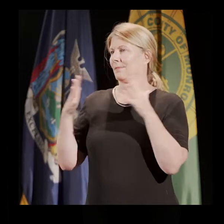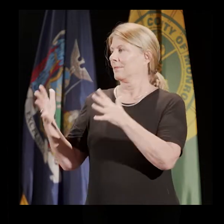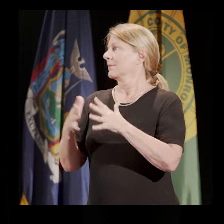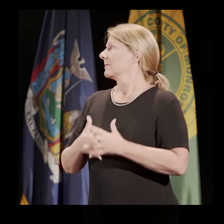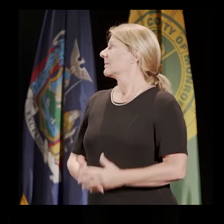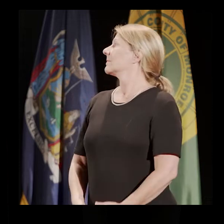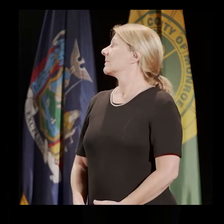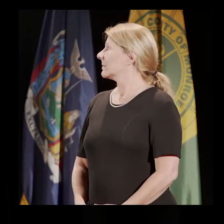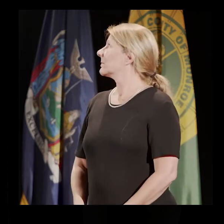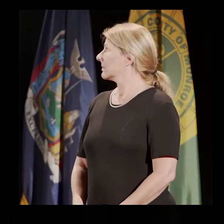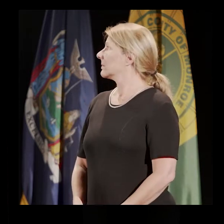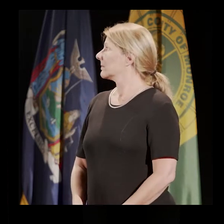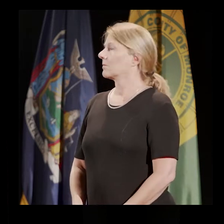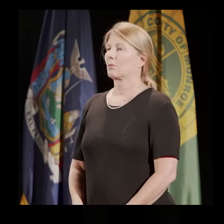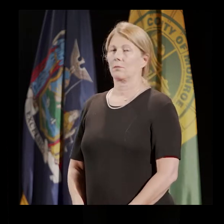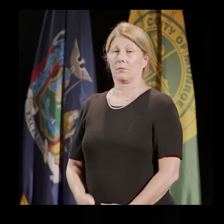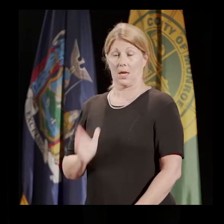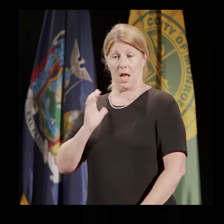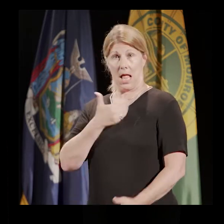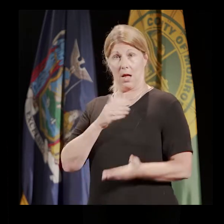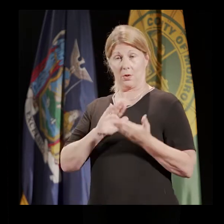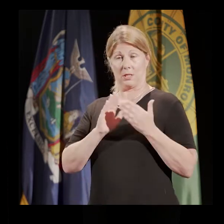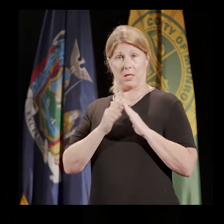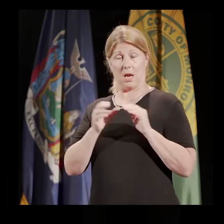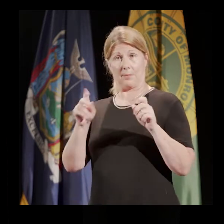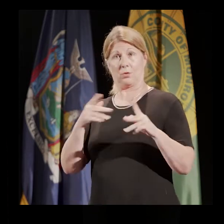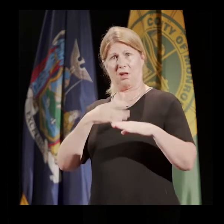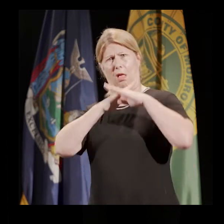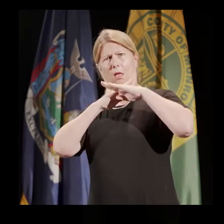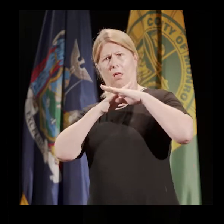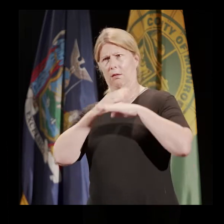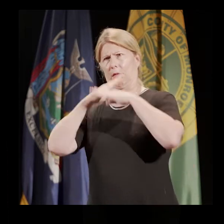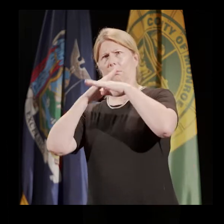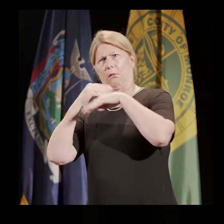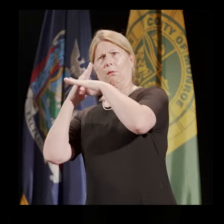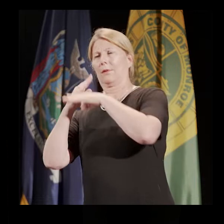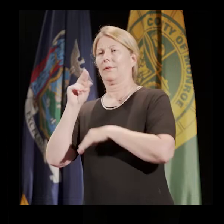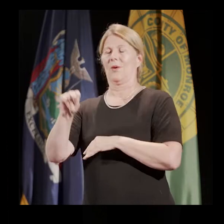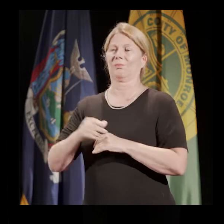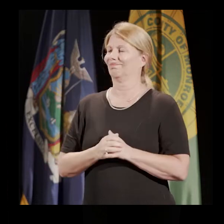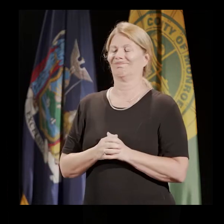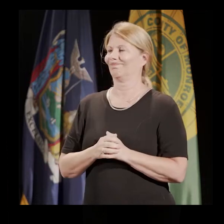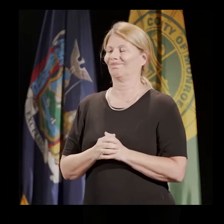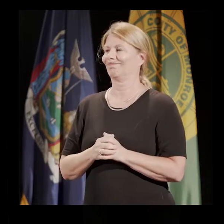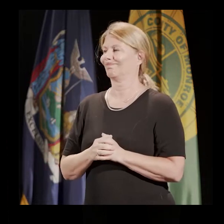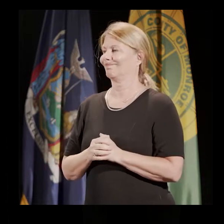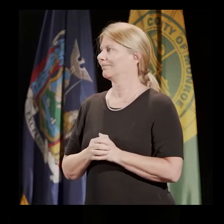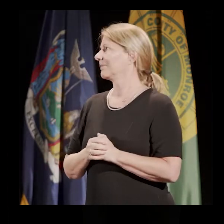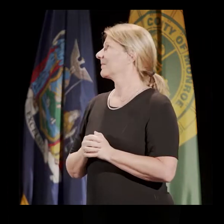It's a city where there are no barriers of opportunity. These 6 things, public safety,